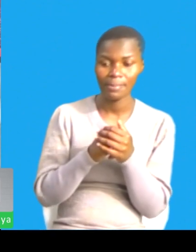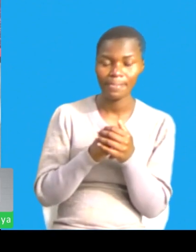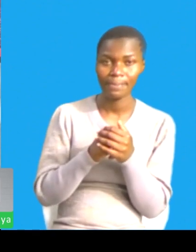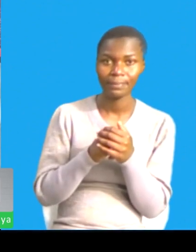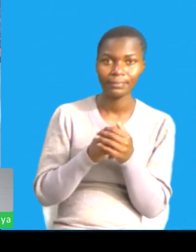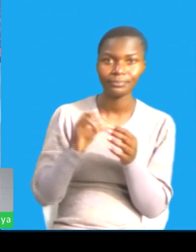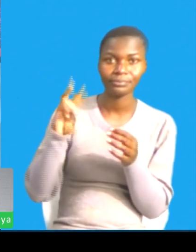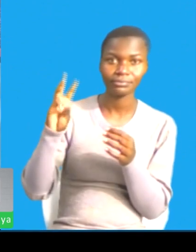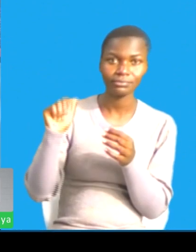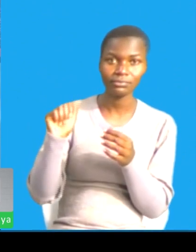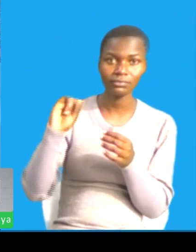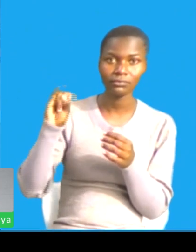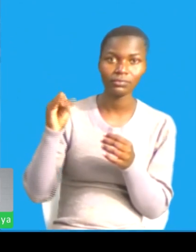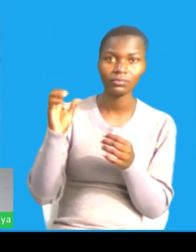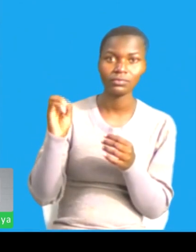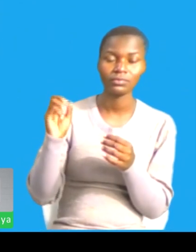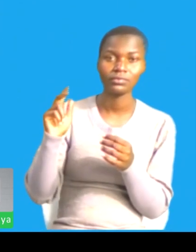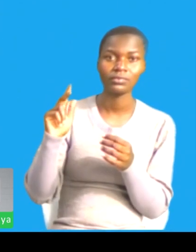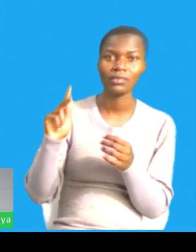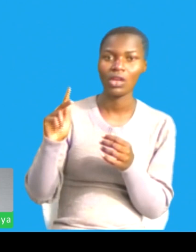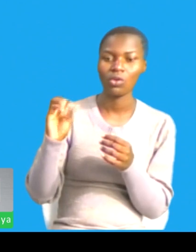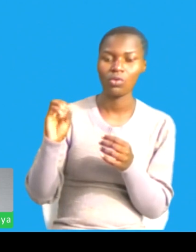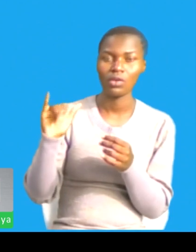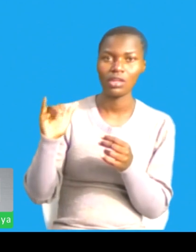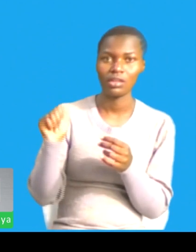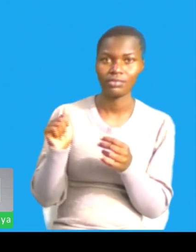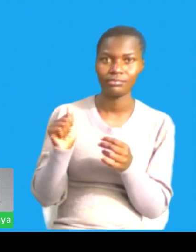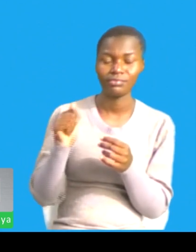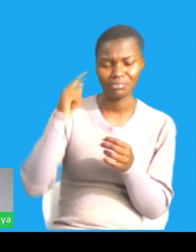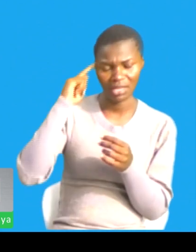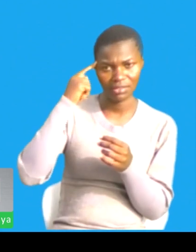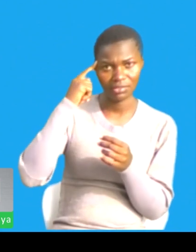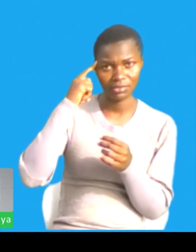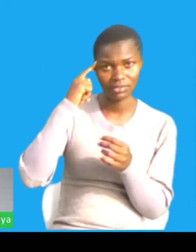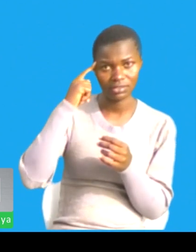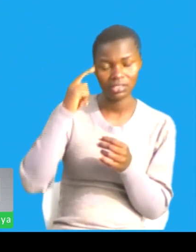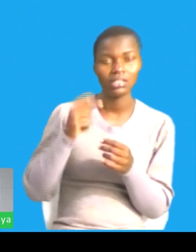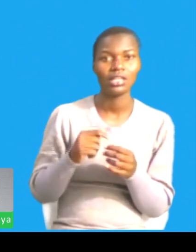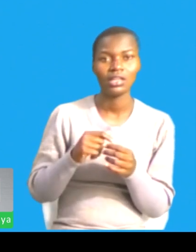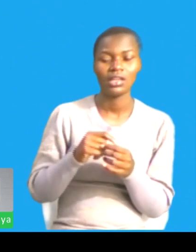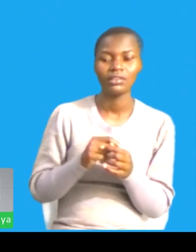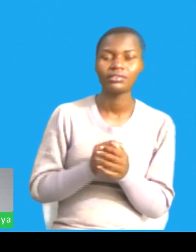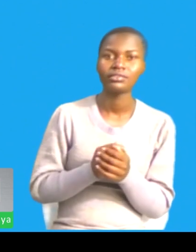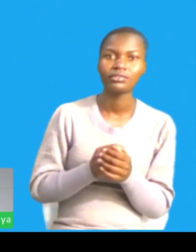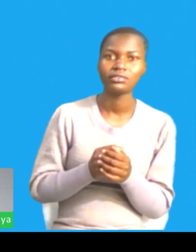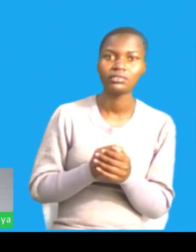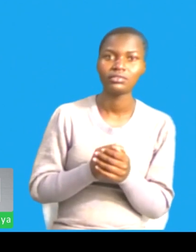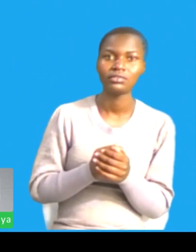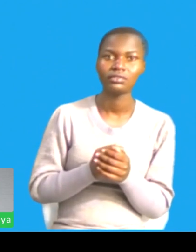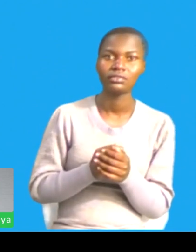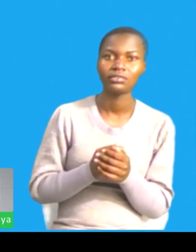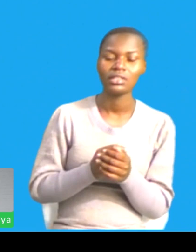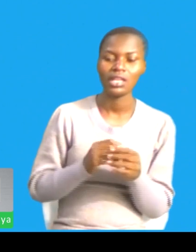Wajakoya is... something happened to him, eh? Yes, and I thought someone like Wajakoya should also have taken position that